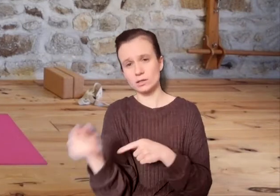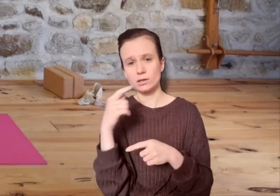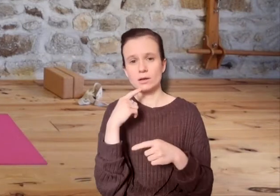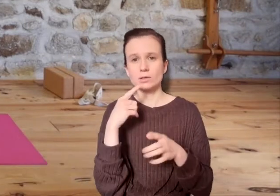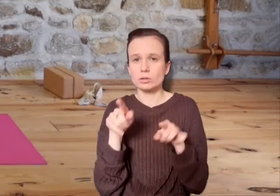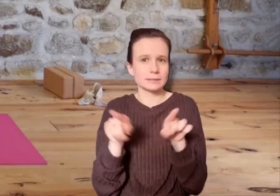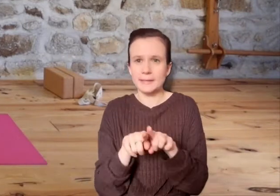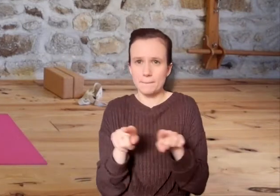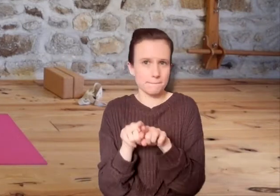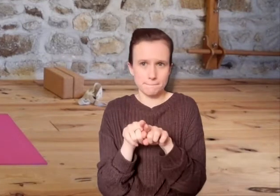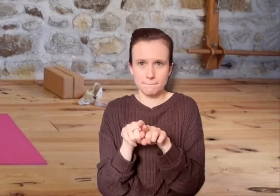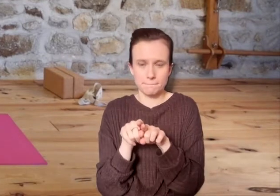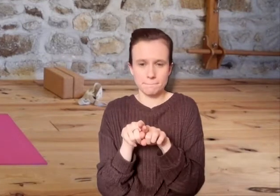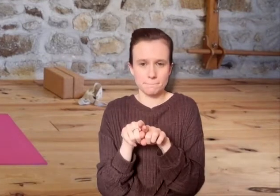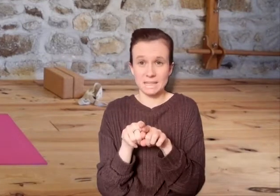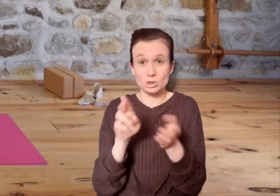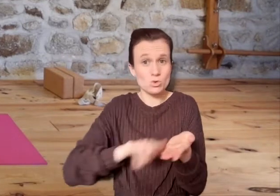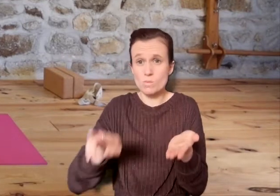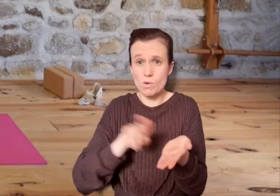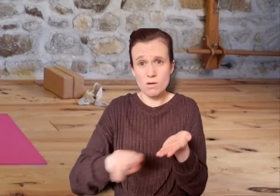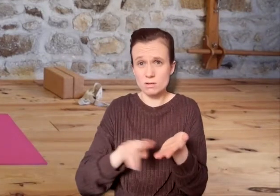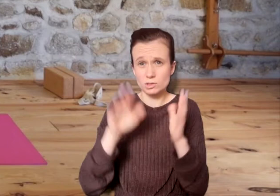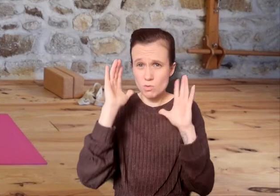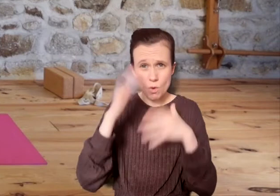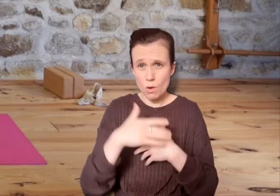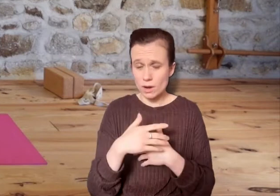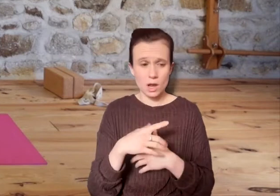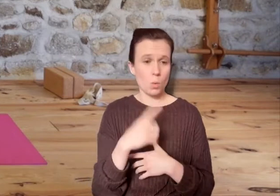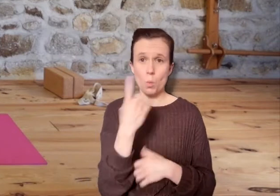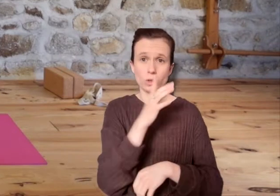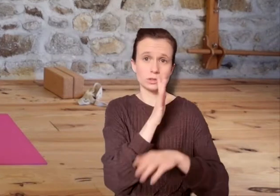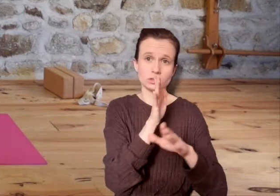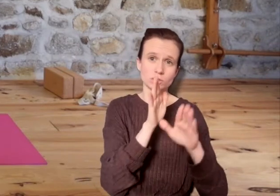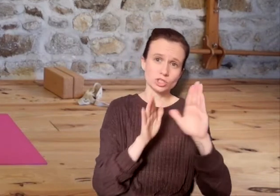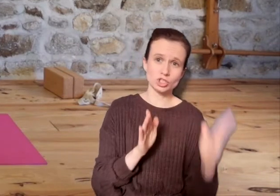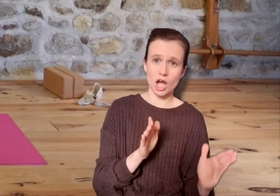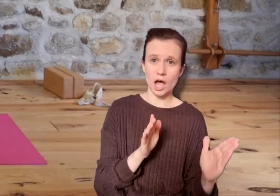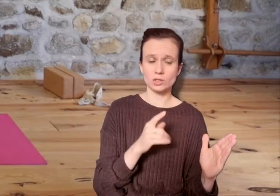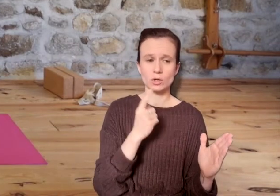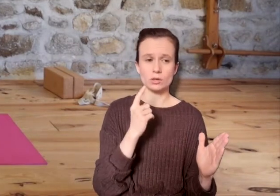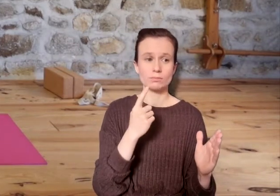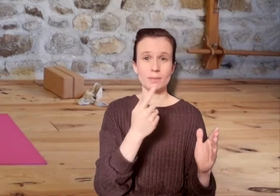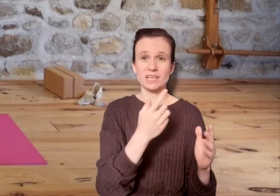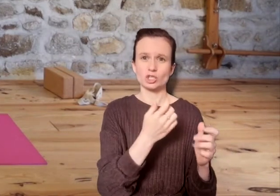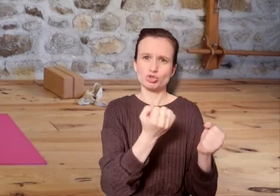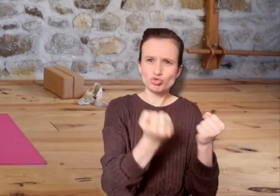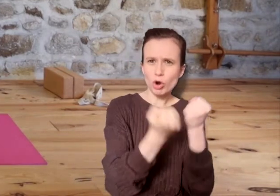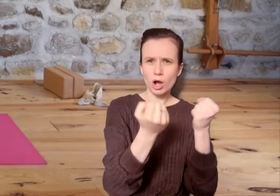in watching this video that my sides are completely different. That's normal. Don't worry about it. There's one side that's going to be